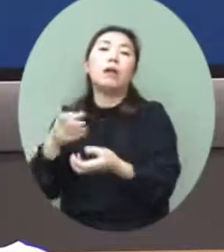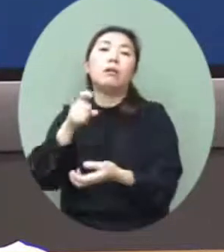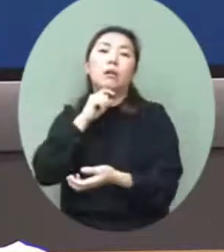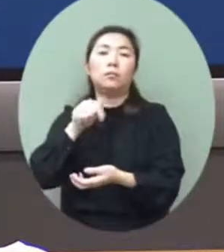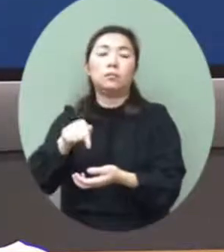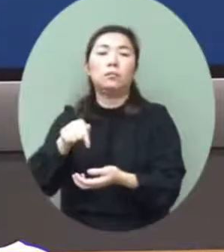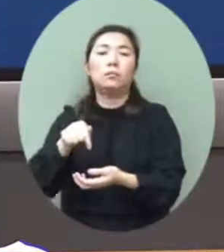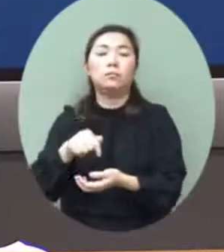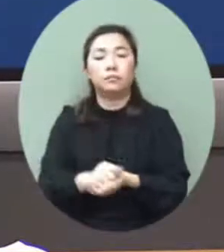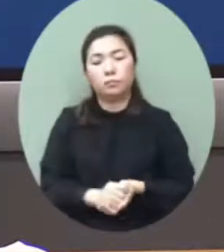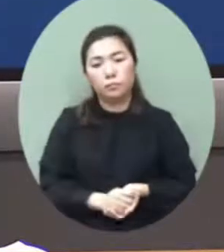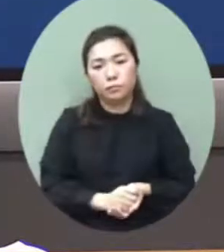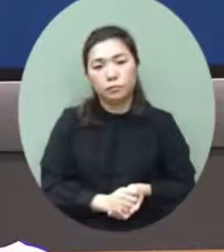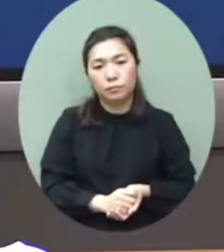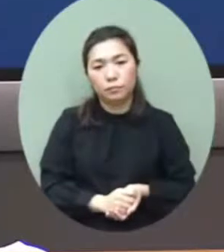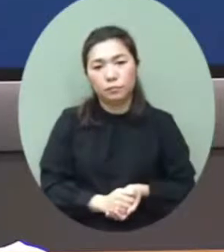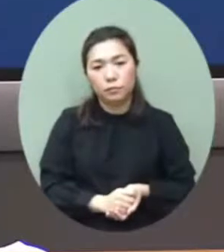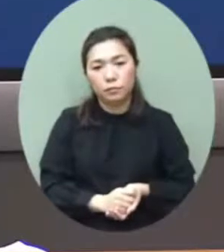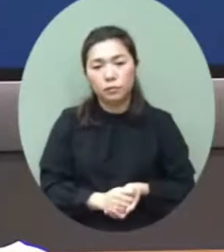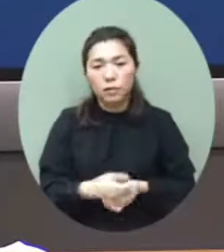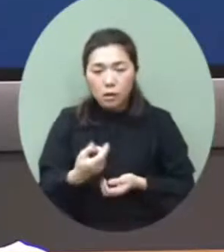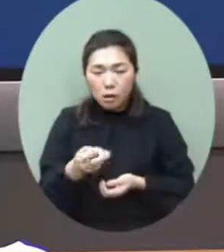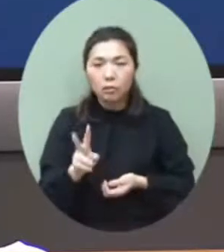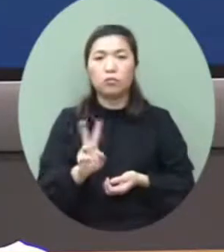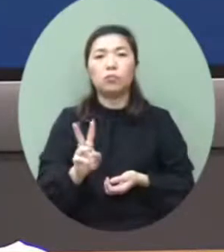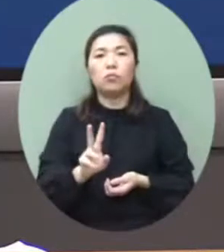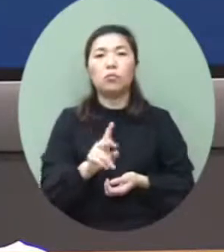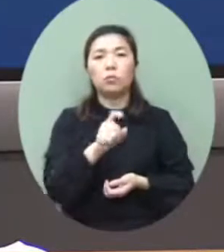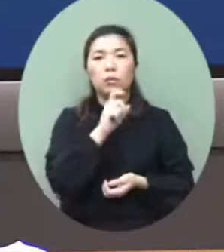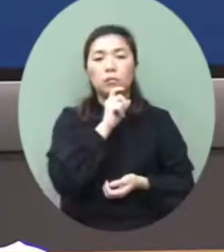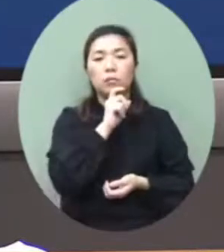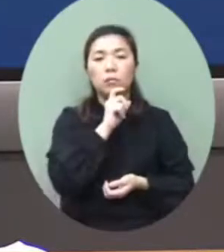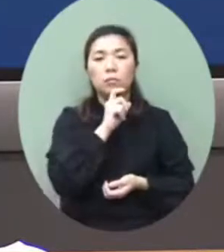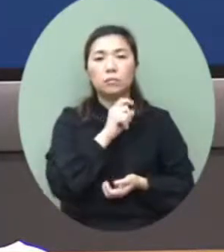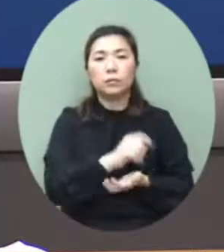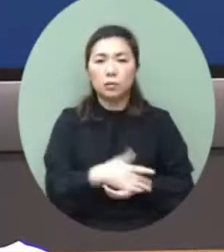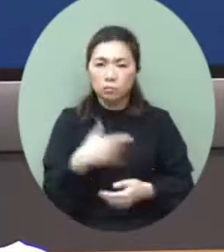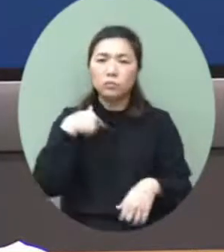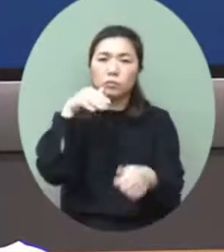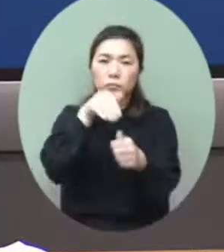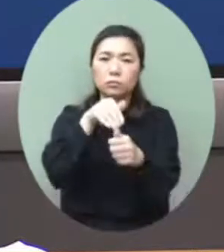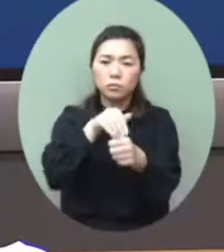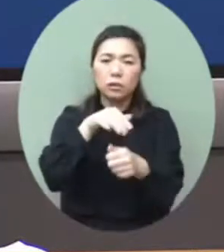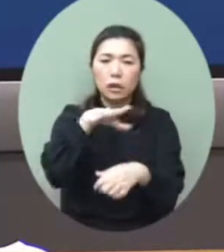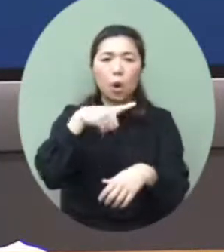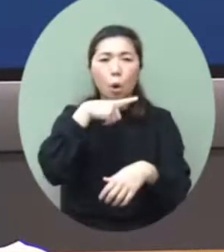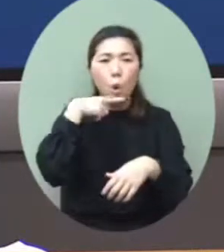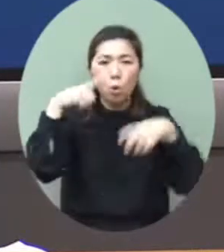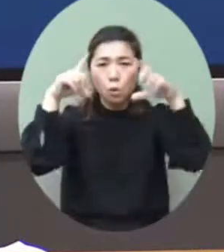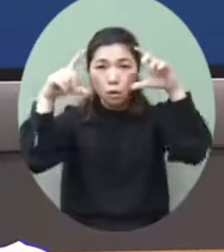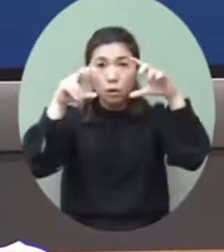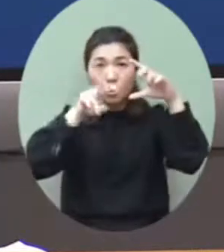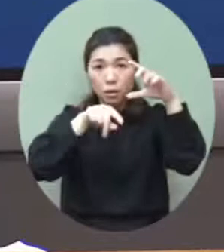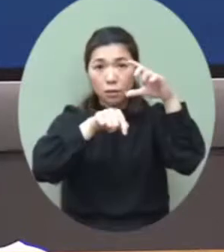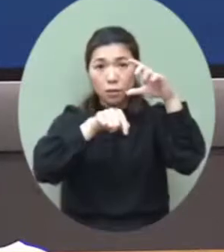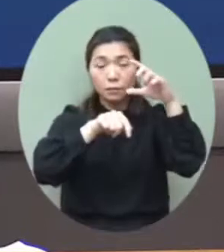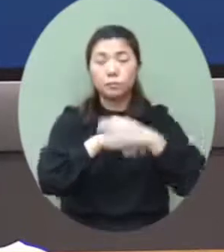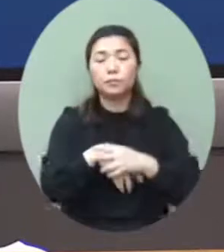of positive cases. That means we can identify